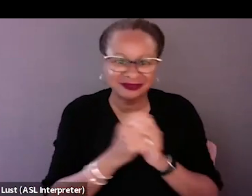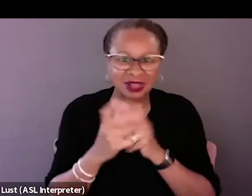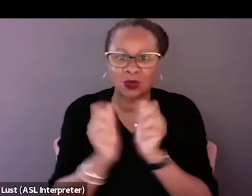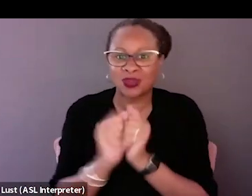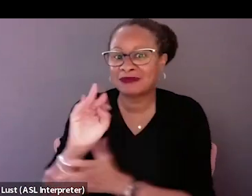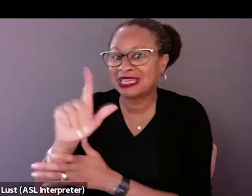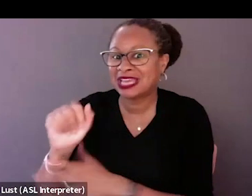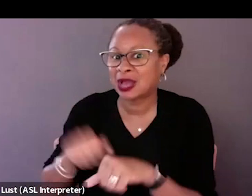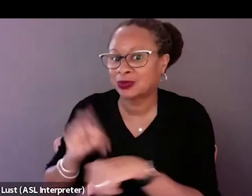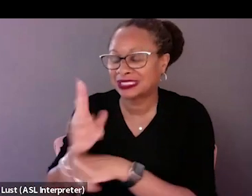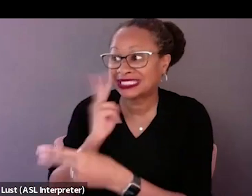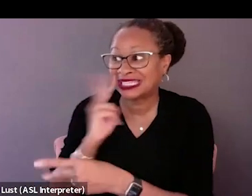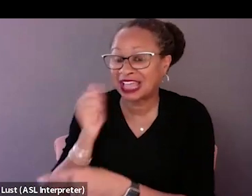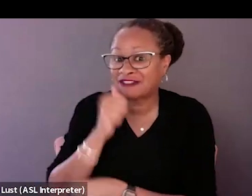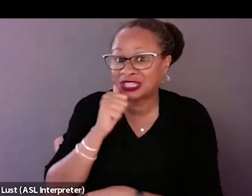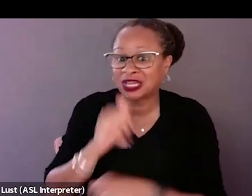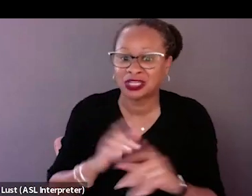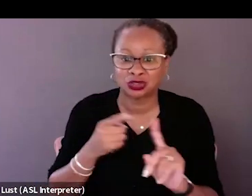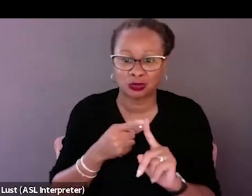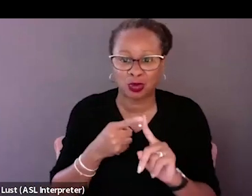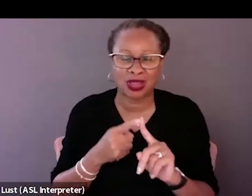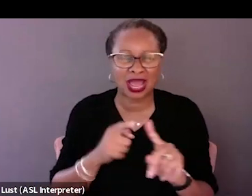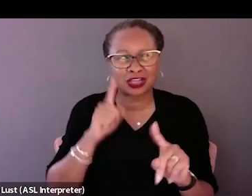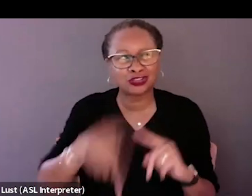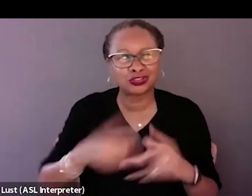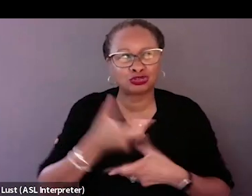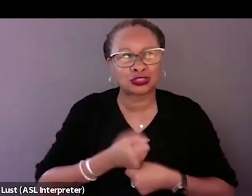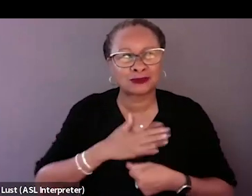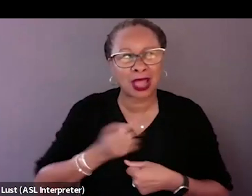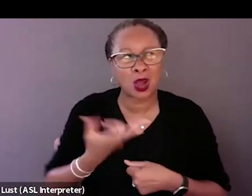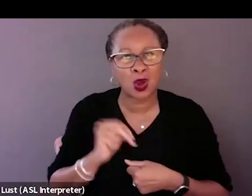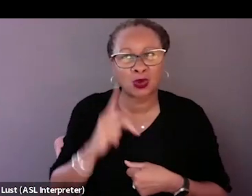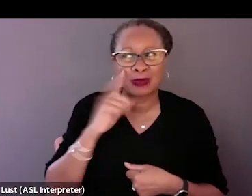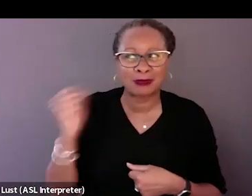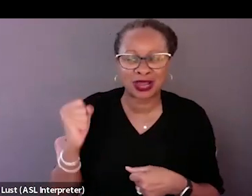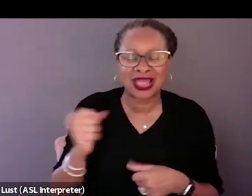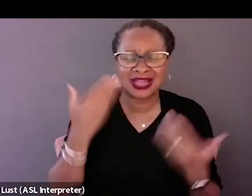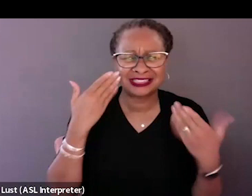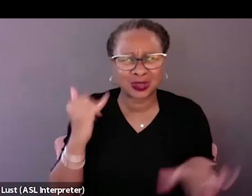to the point where I couldn't actually really trust my own memories. I didn't know if